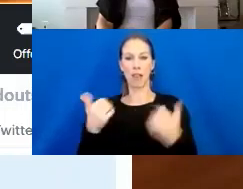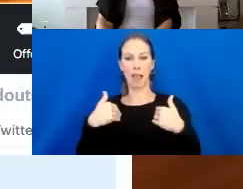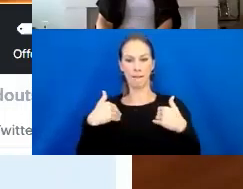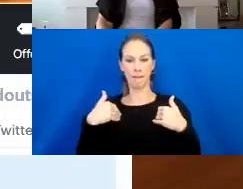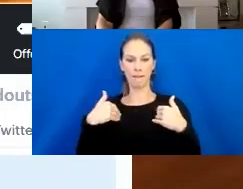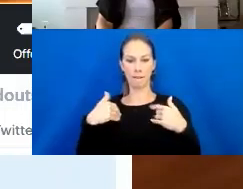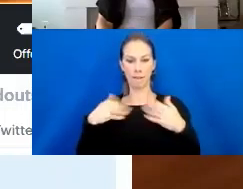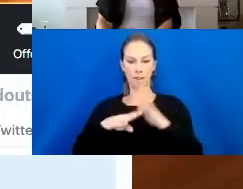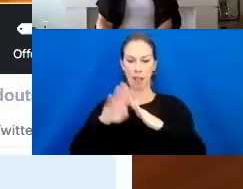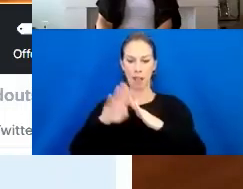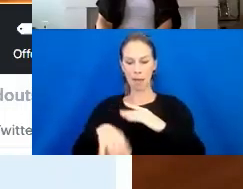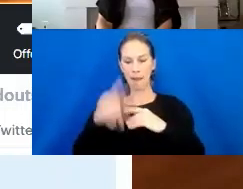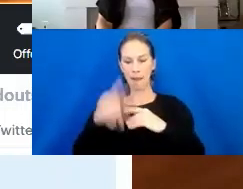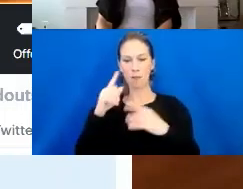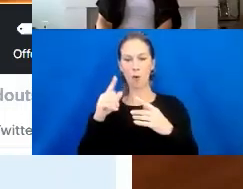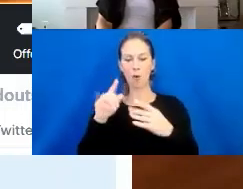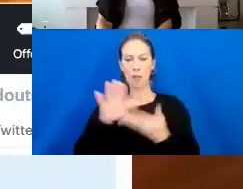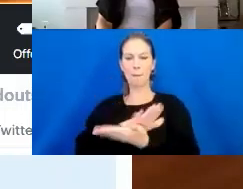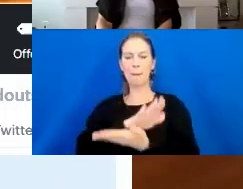an underlying paper.